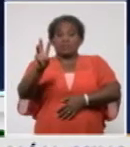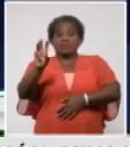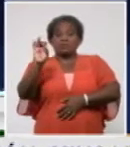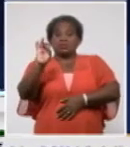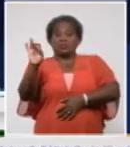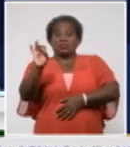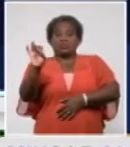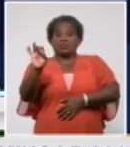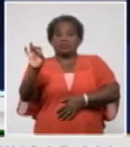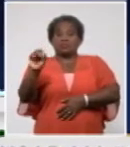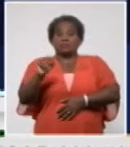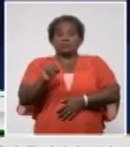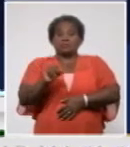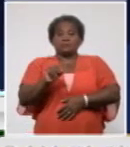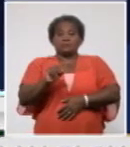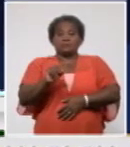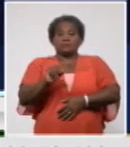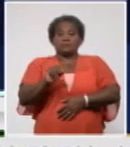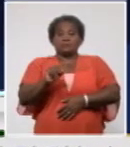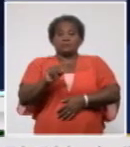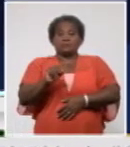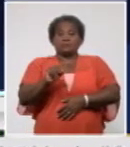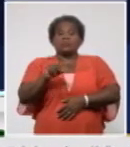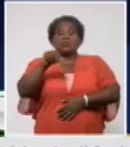453 in Hermanos Amejeiras Hospital,